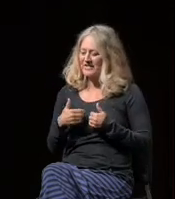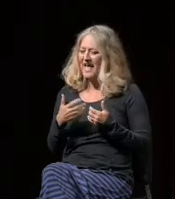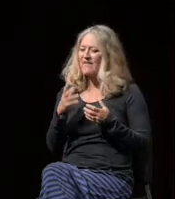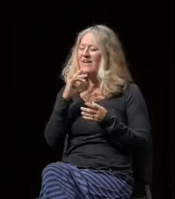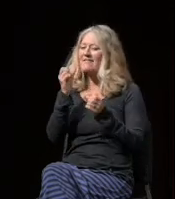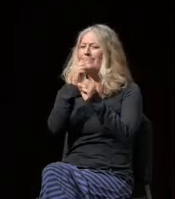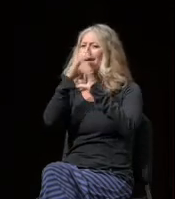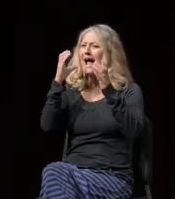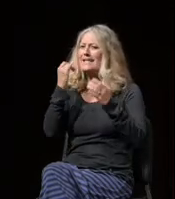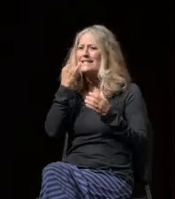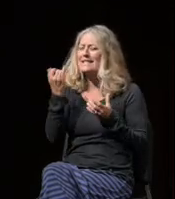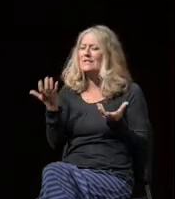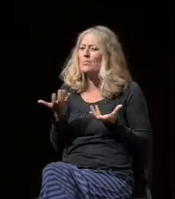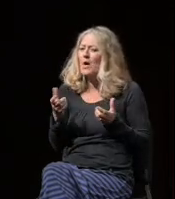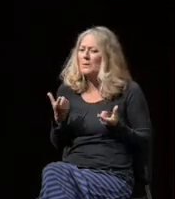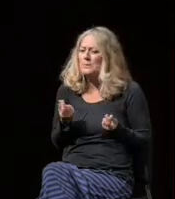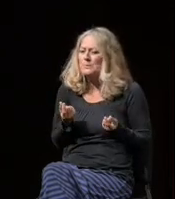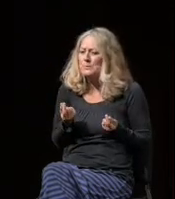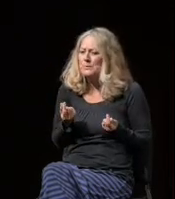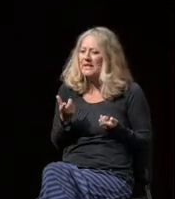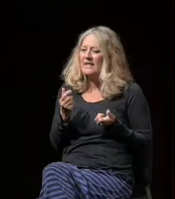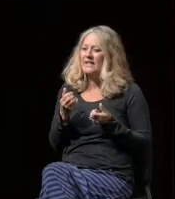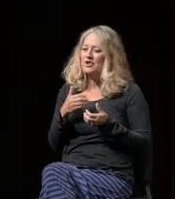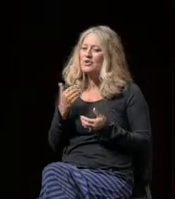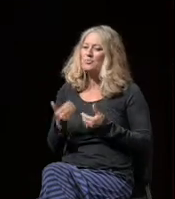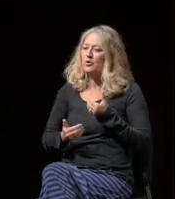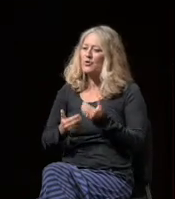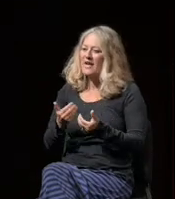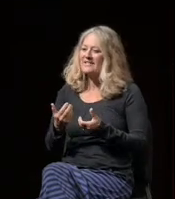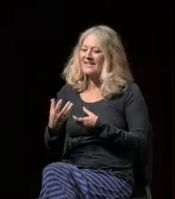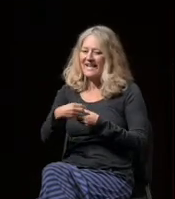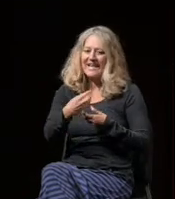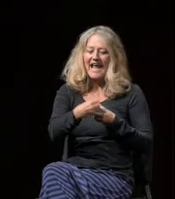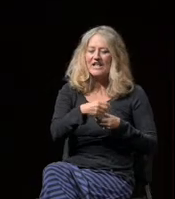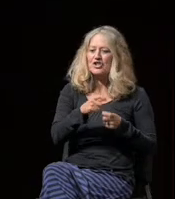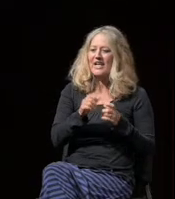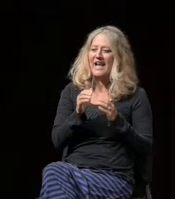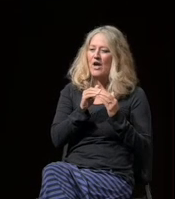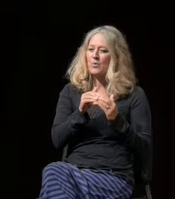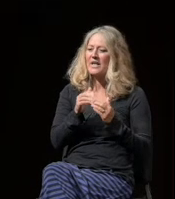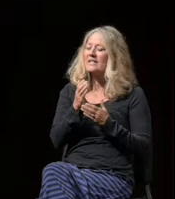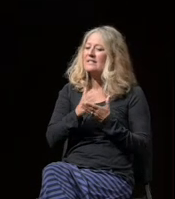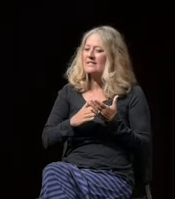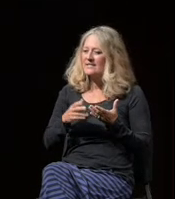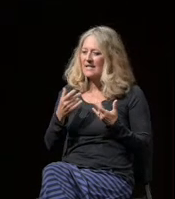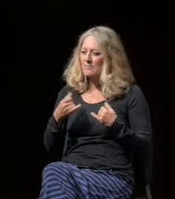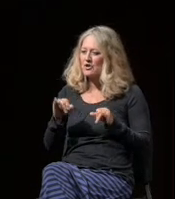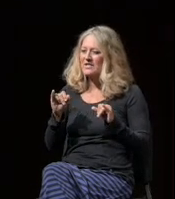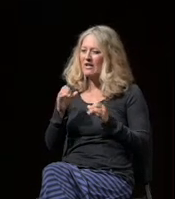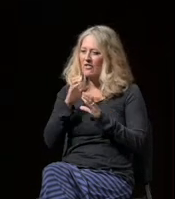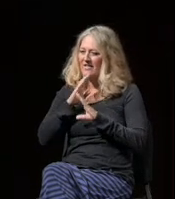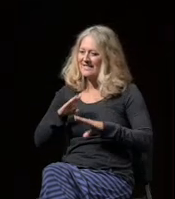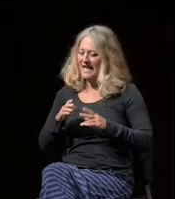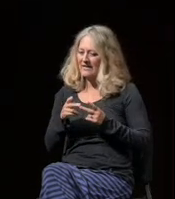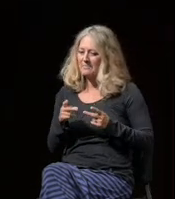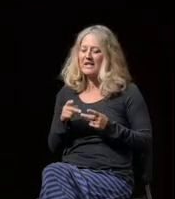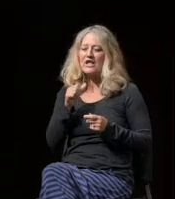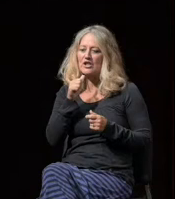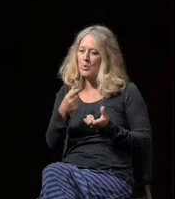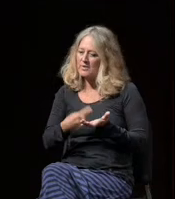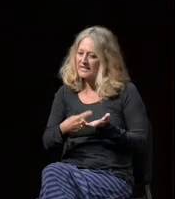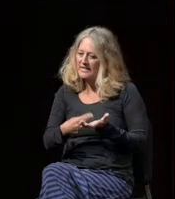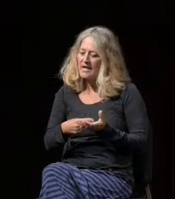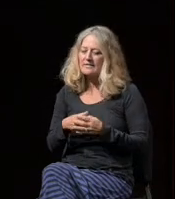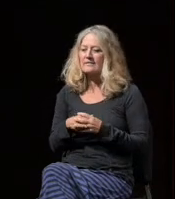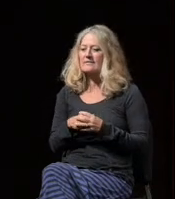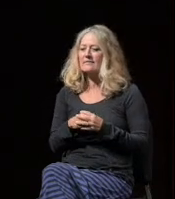things that they can do as they progress along the scale of engagement and equity. Some are still at the silent stage where they don't talk about it. I